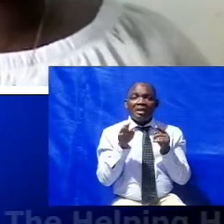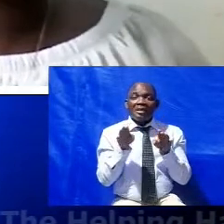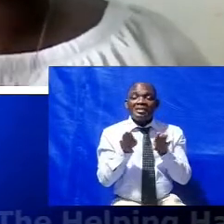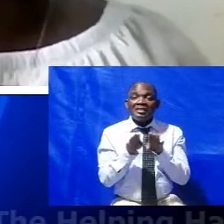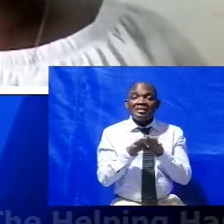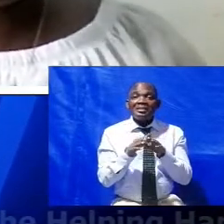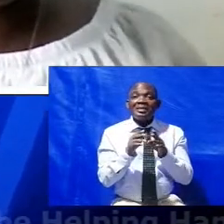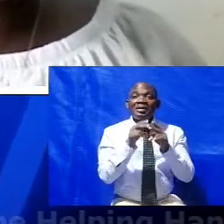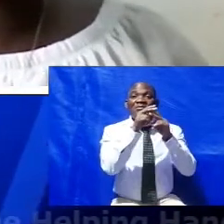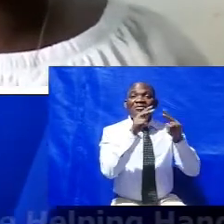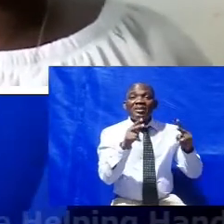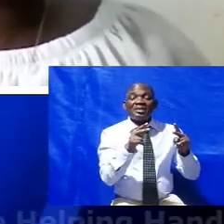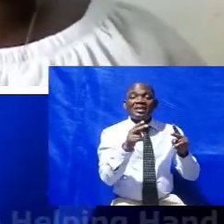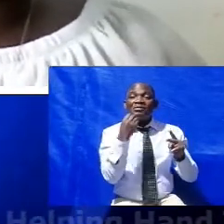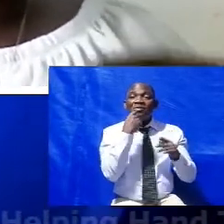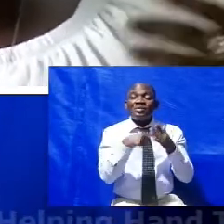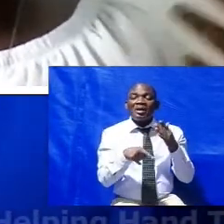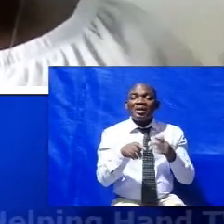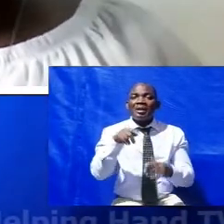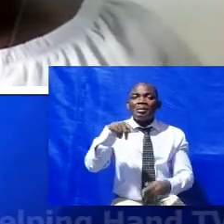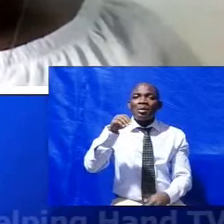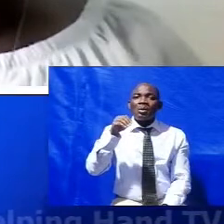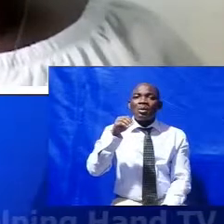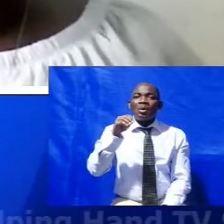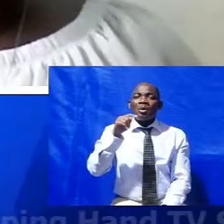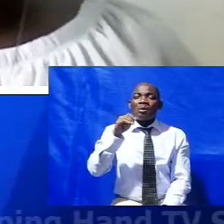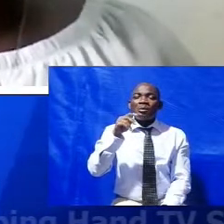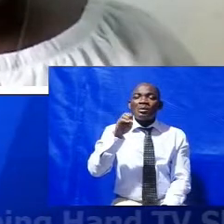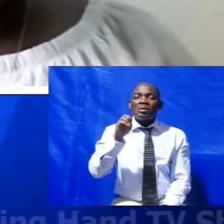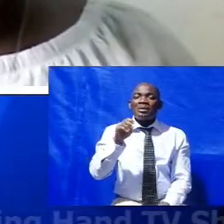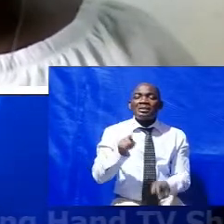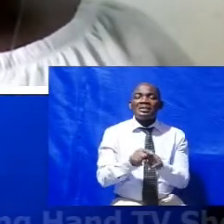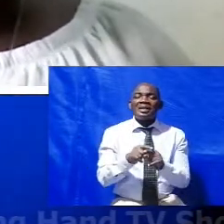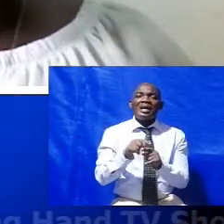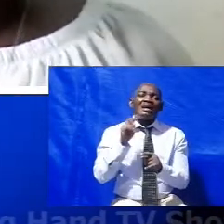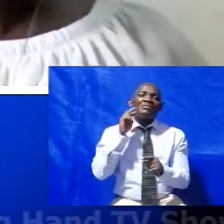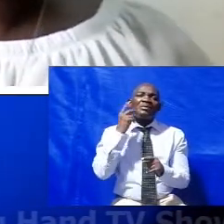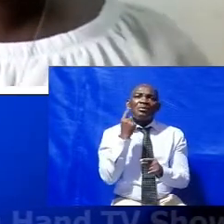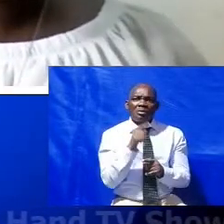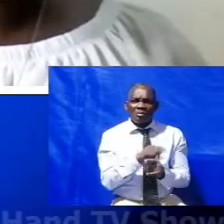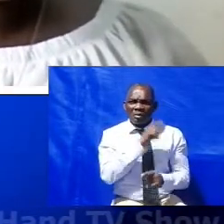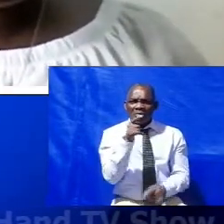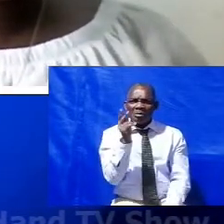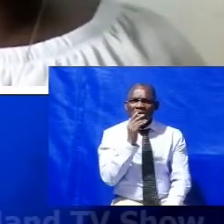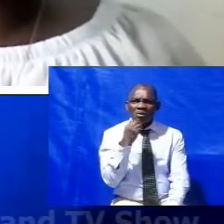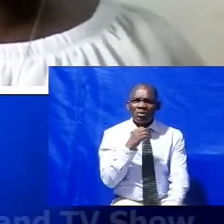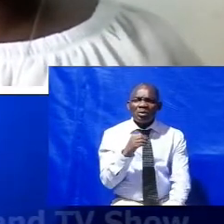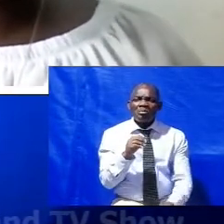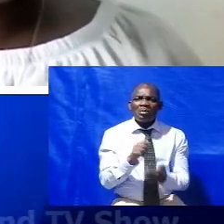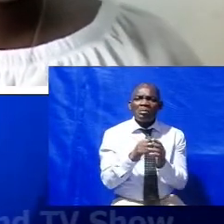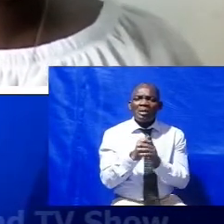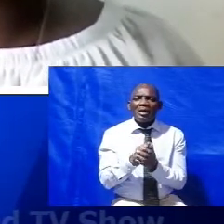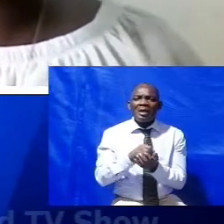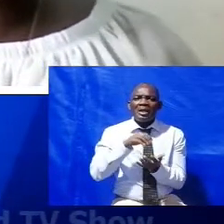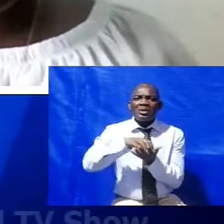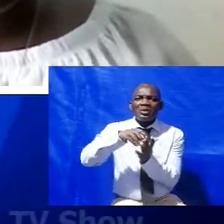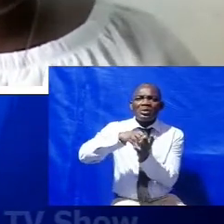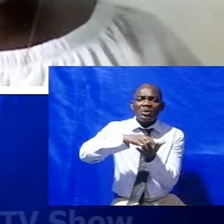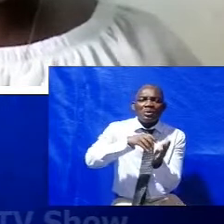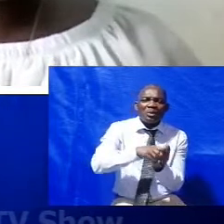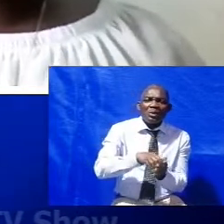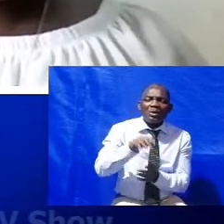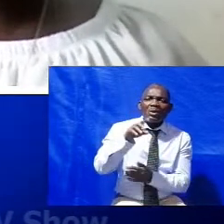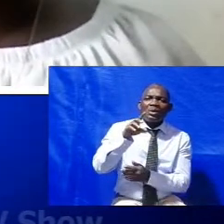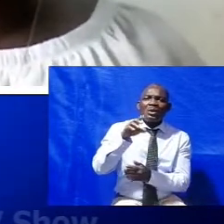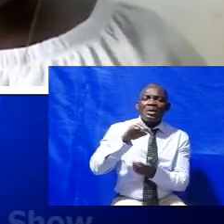we were used to eating sweet potatoes only, and then vegetables from the farm. So I get here and I see people making